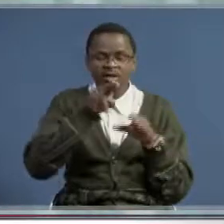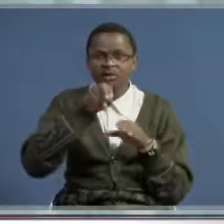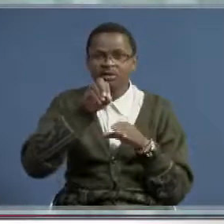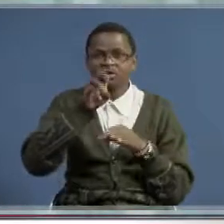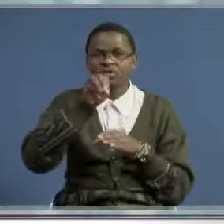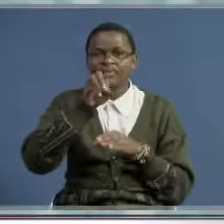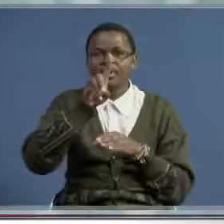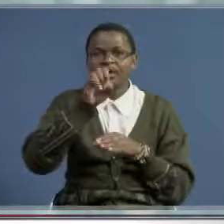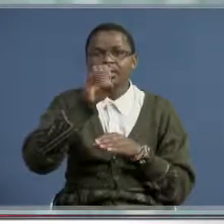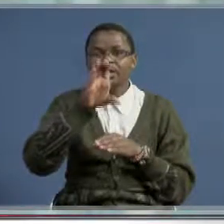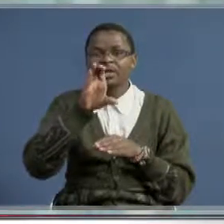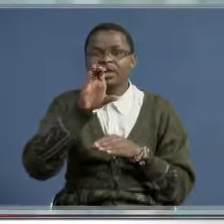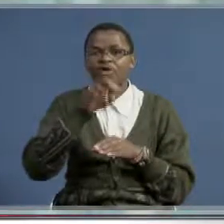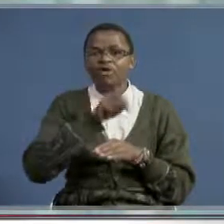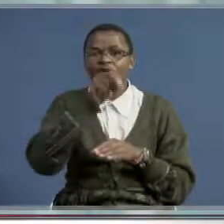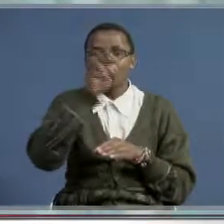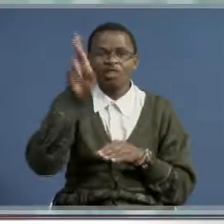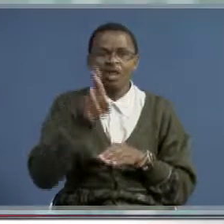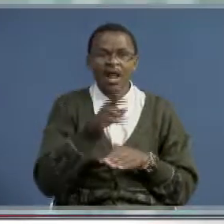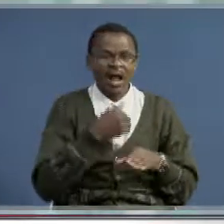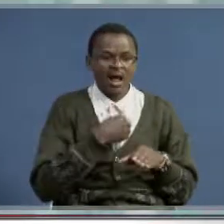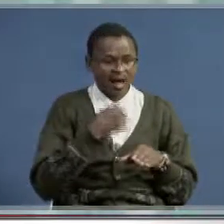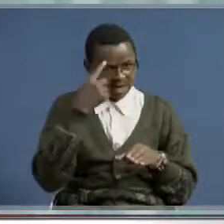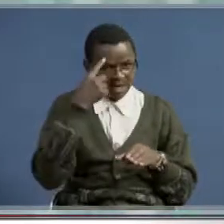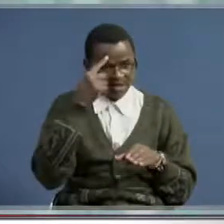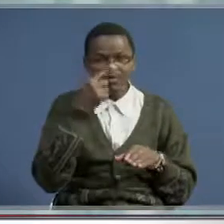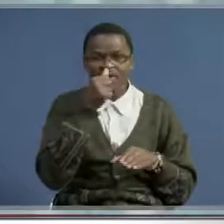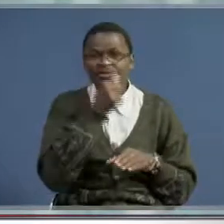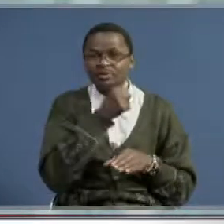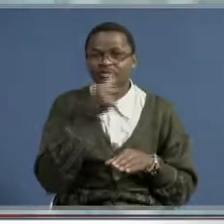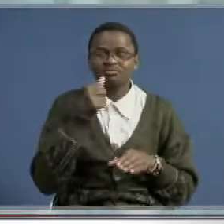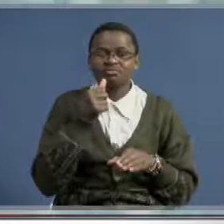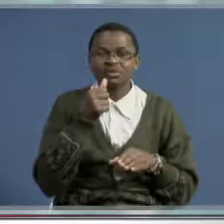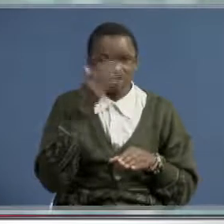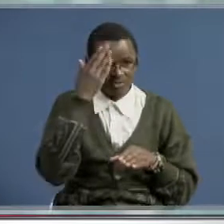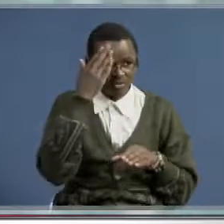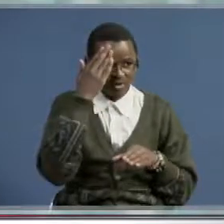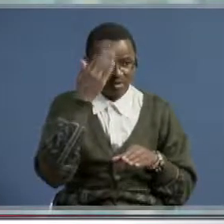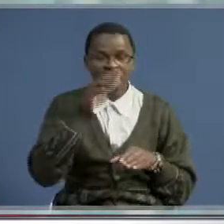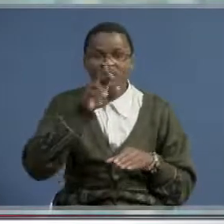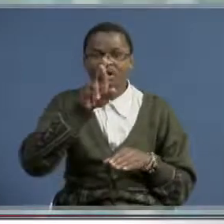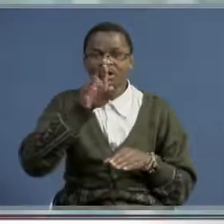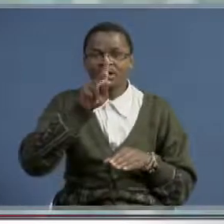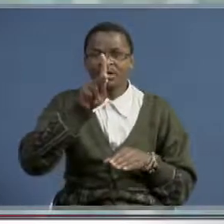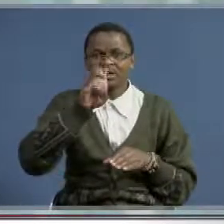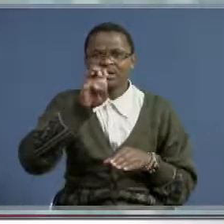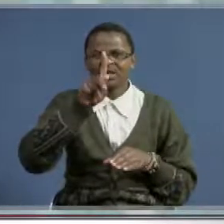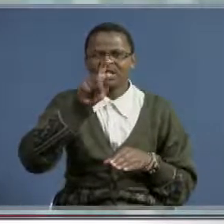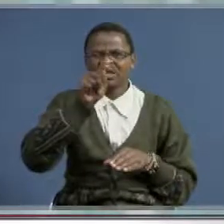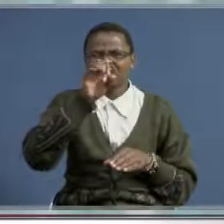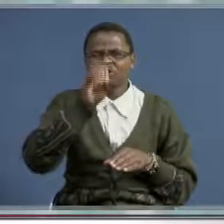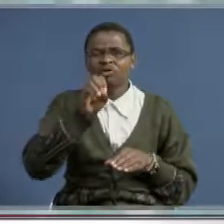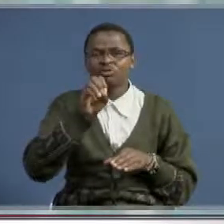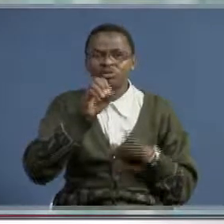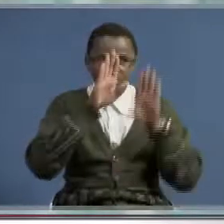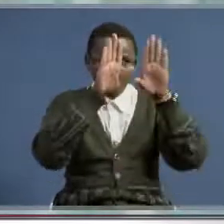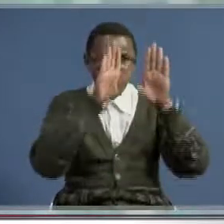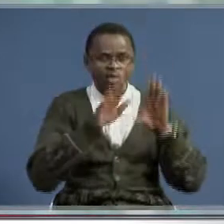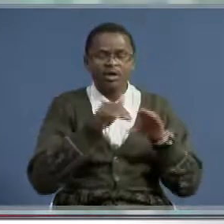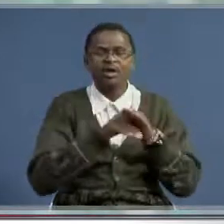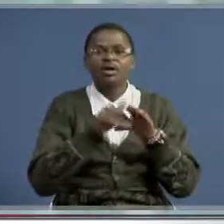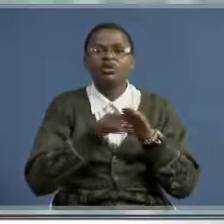communities across the North Rift, women have a sacred belt known as leketio, which plays a critical role